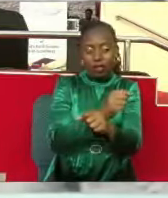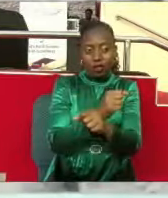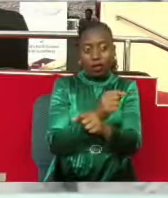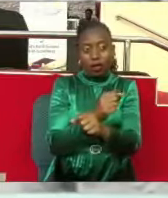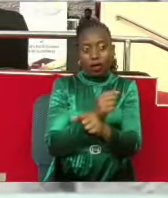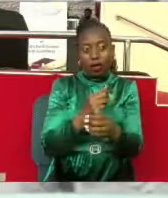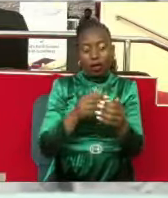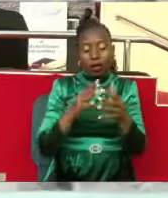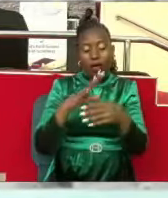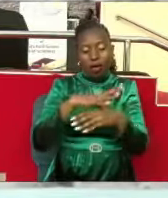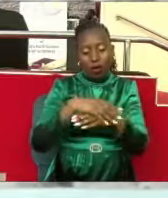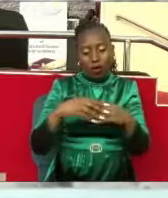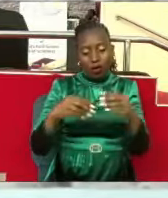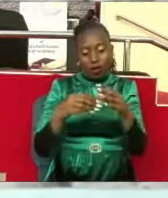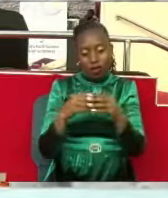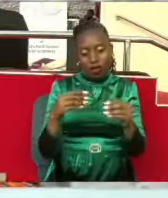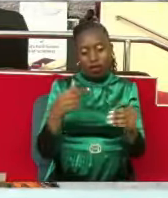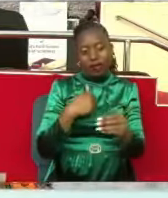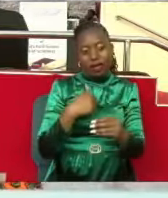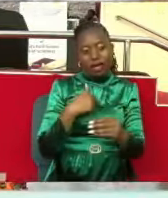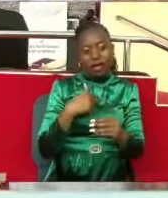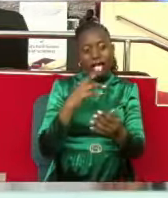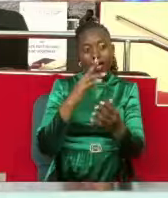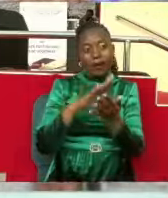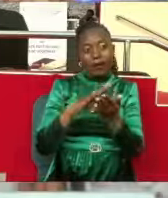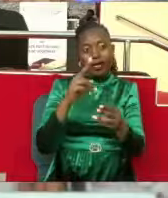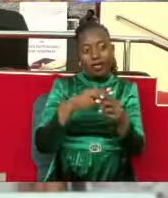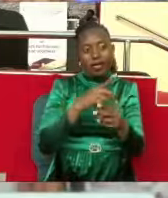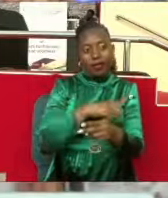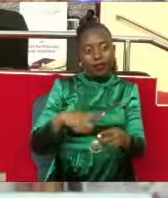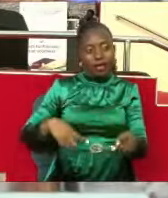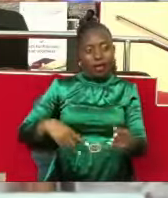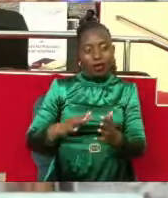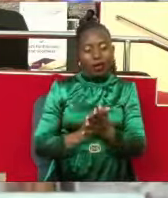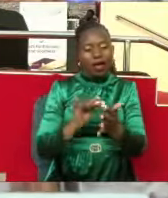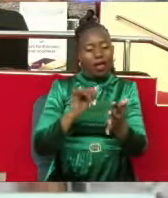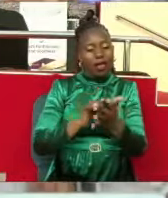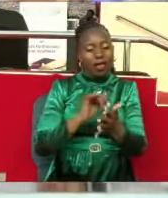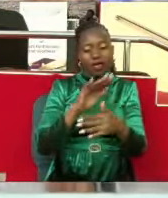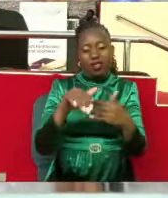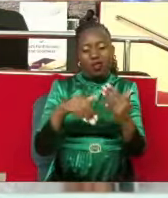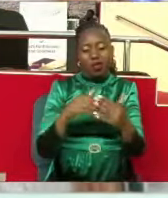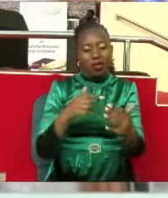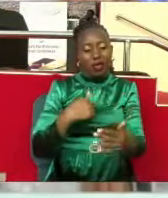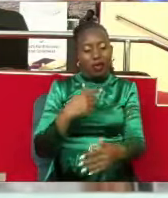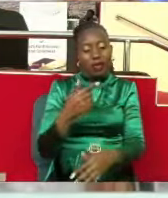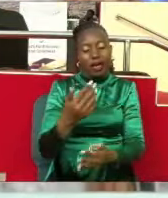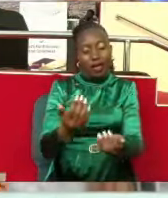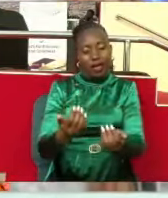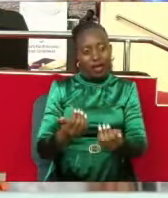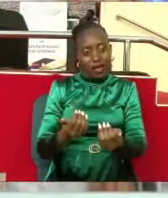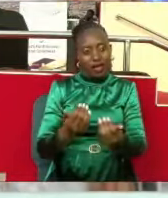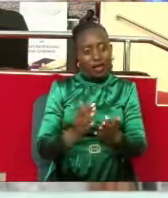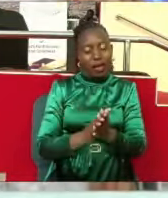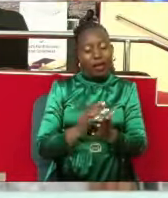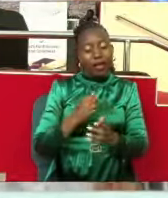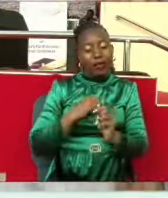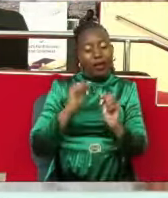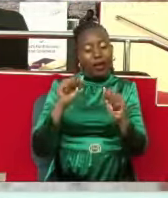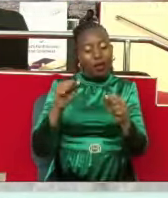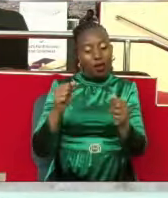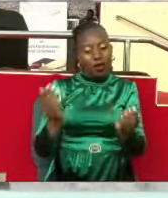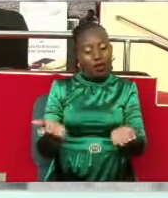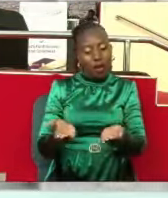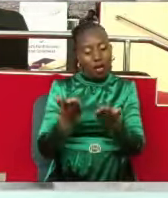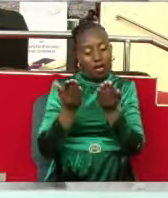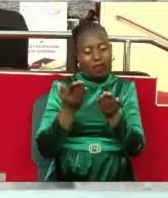yake yanifariji. Praise the name of the Lord. Amen. That is all I need. Ile ambacho nahitaji tu. I can be able to lift my voice and say